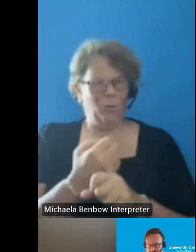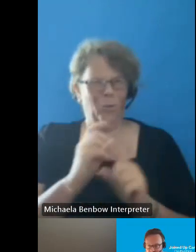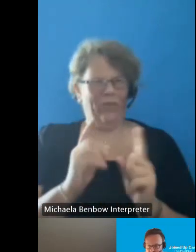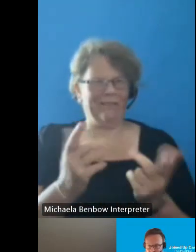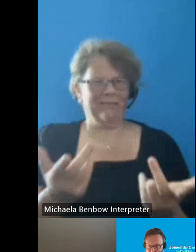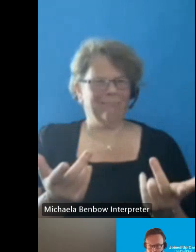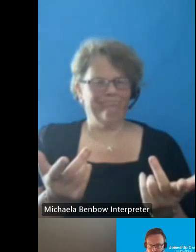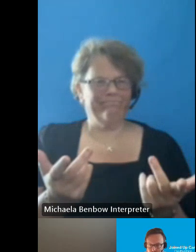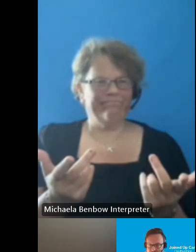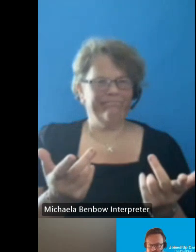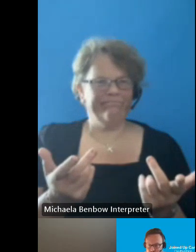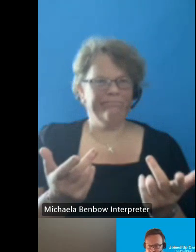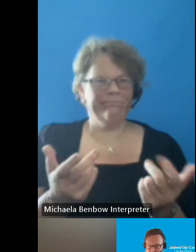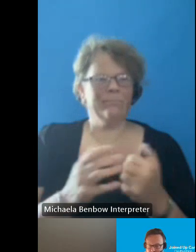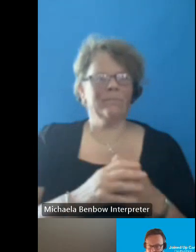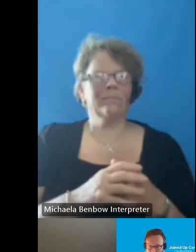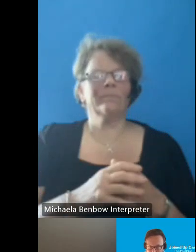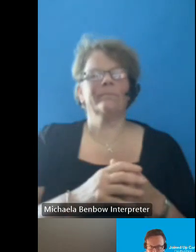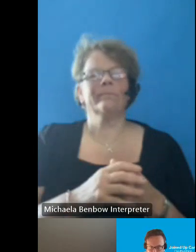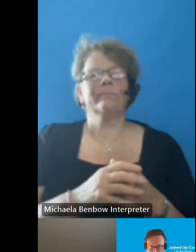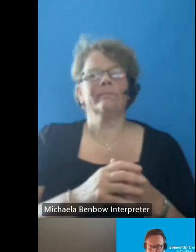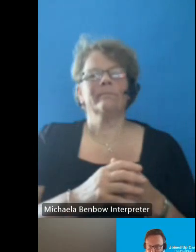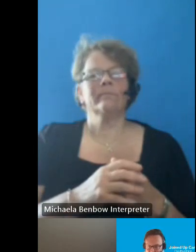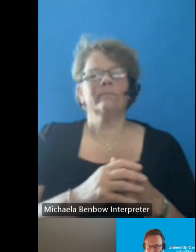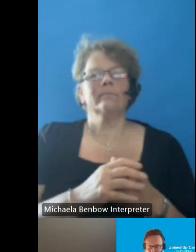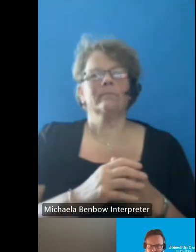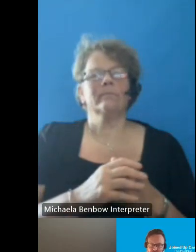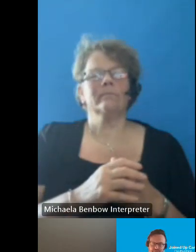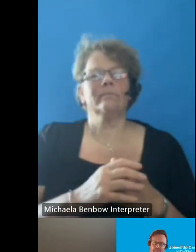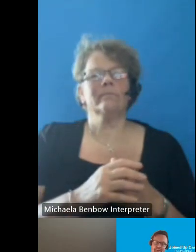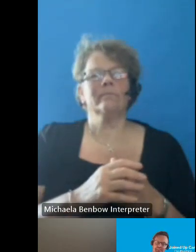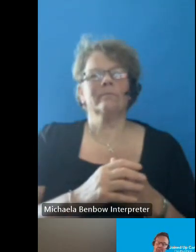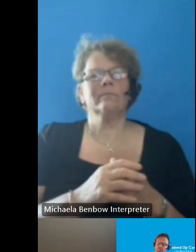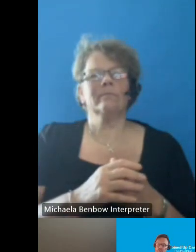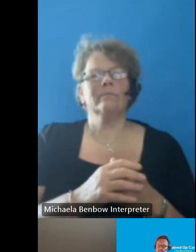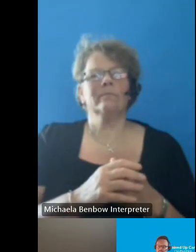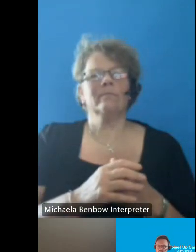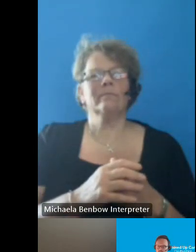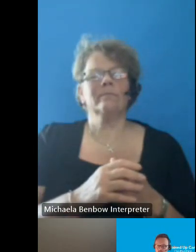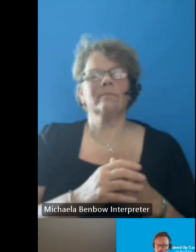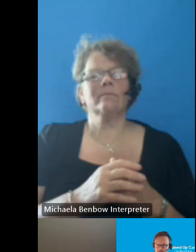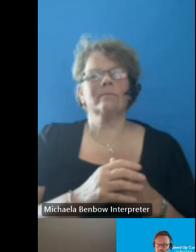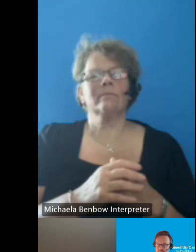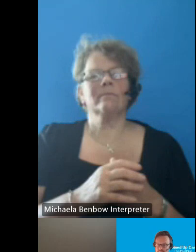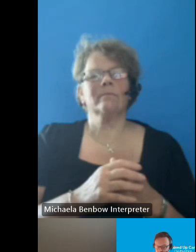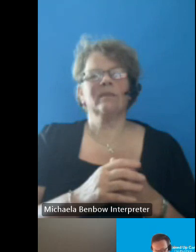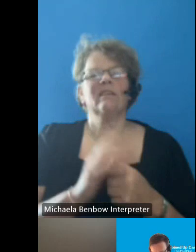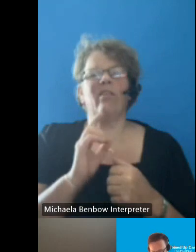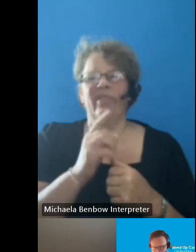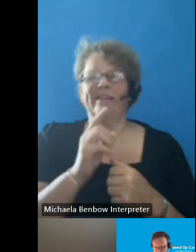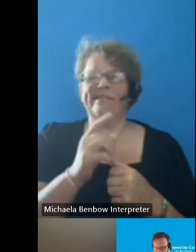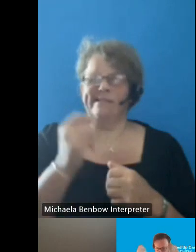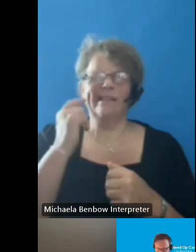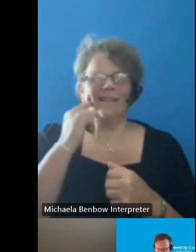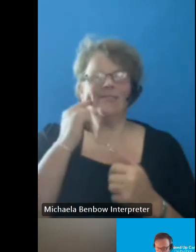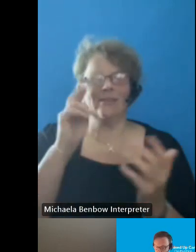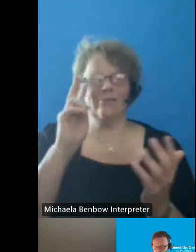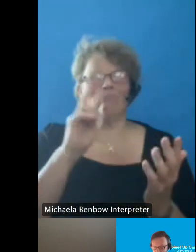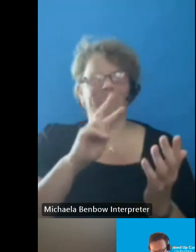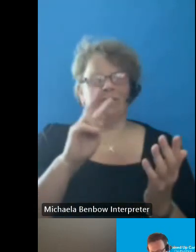the next slides is probably an easier one to navigate than those small circles in this one. So effectively, what we've decided as